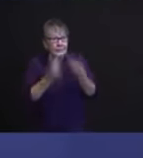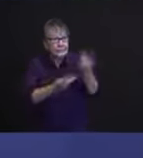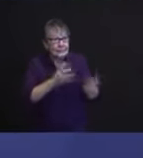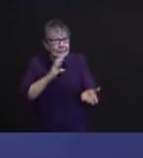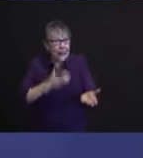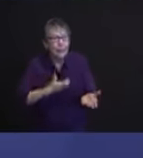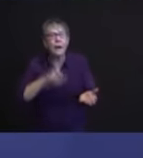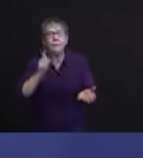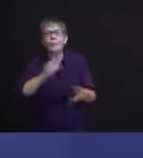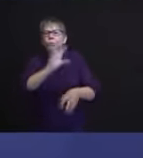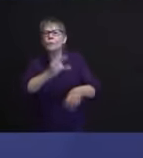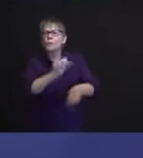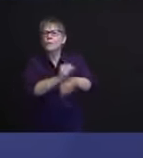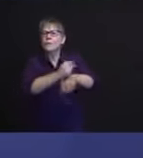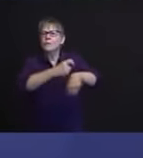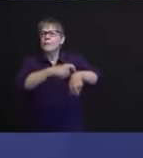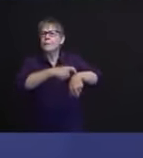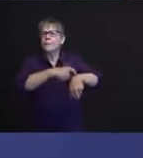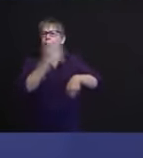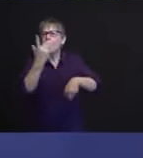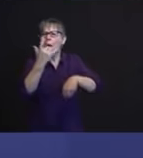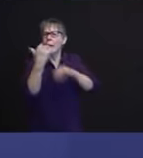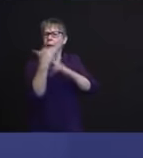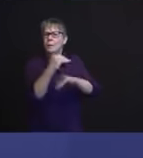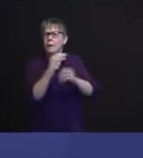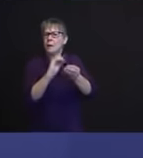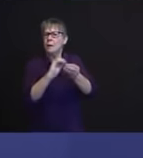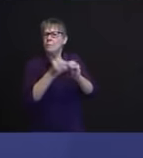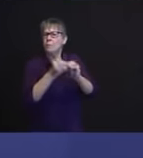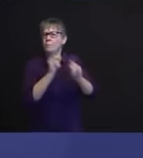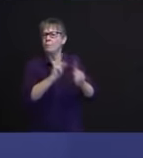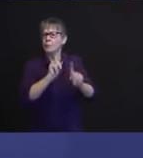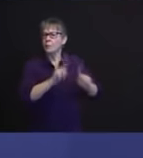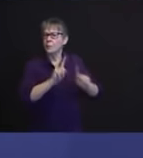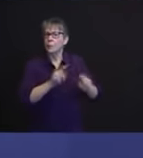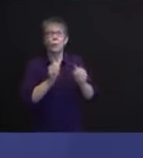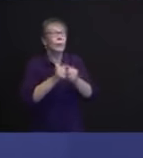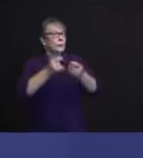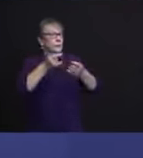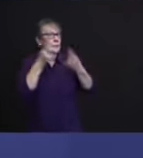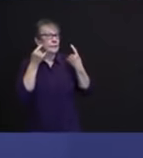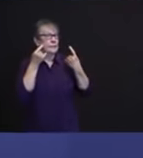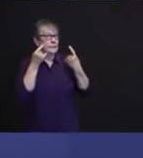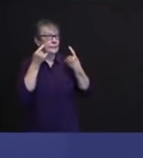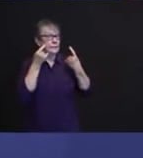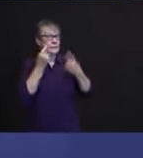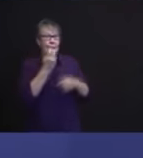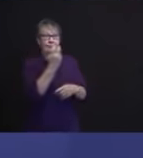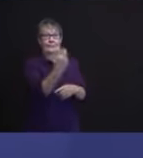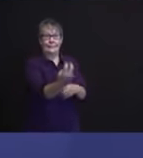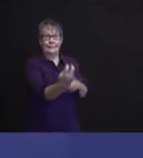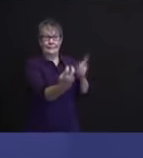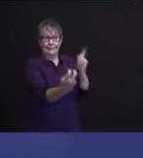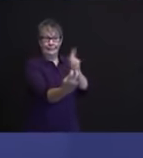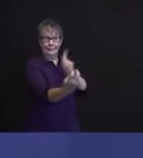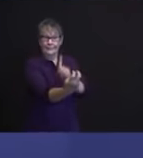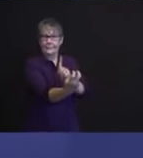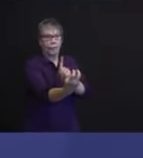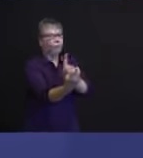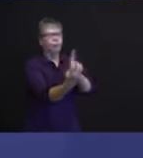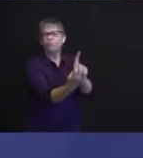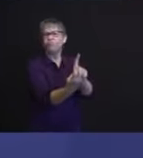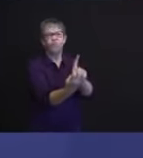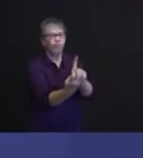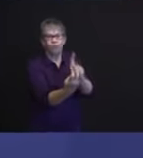lap. The guidance also sets protocols for choirs and caroling due to the increased risk of COVID-19 transmission.